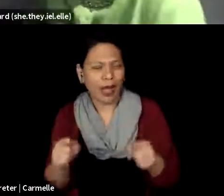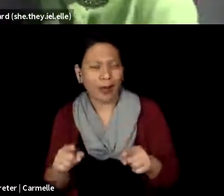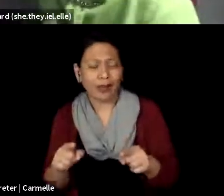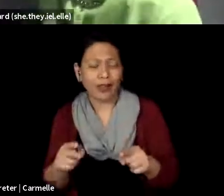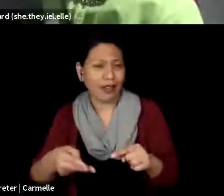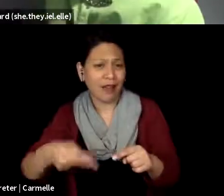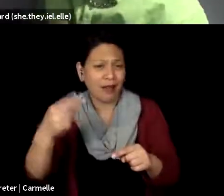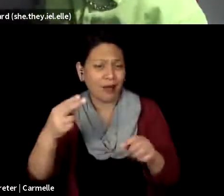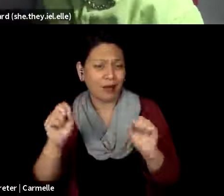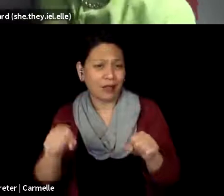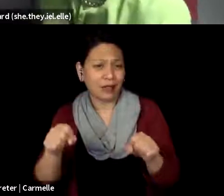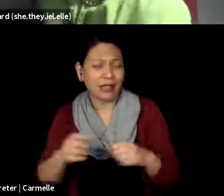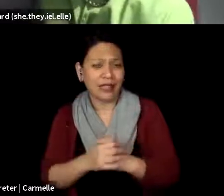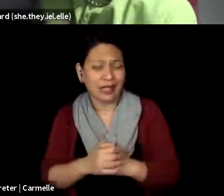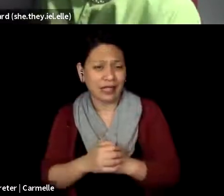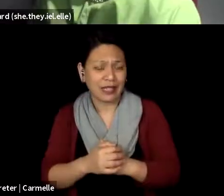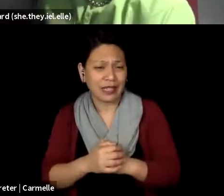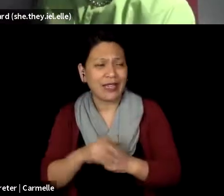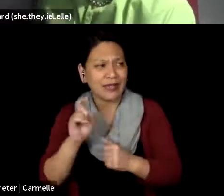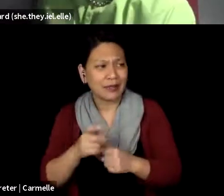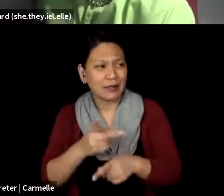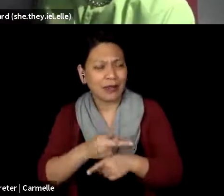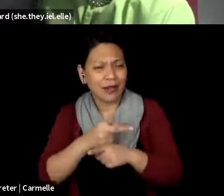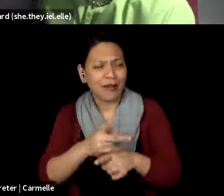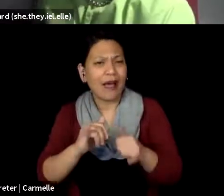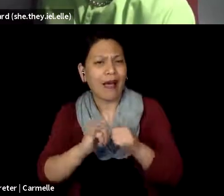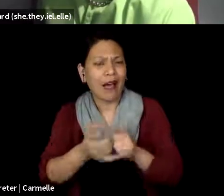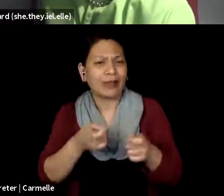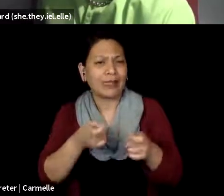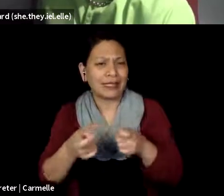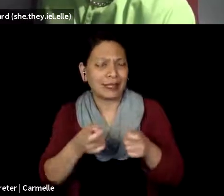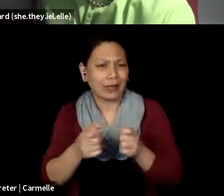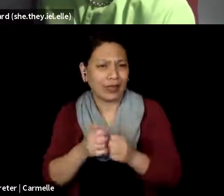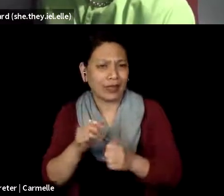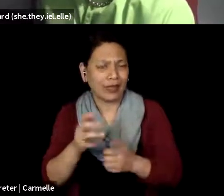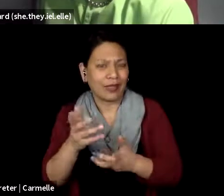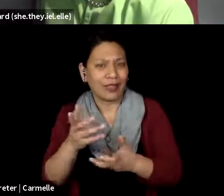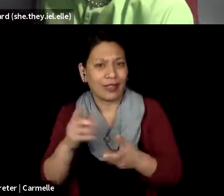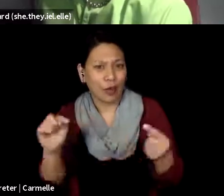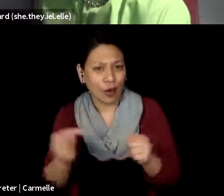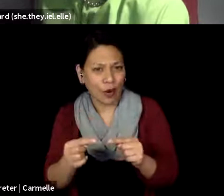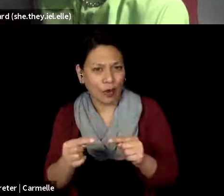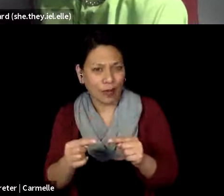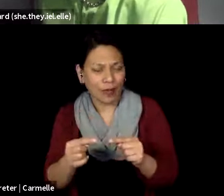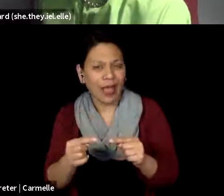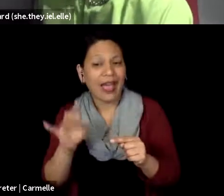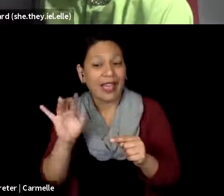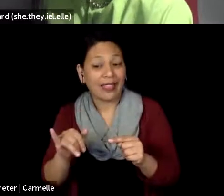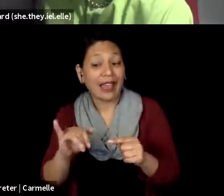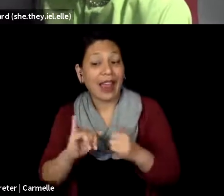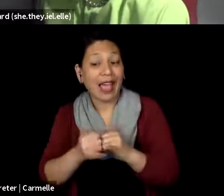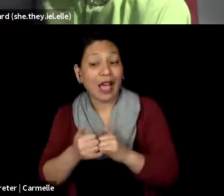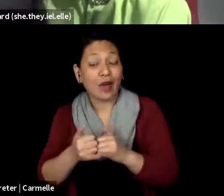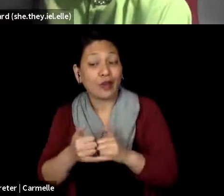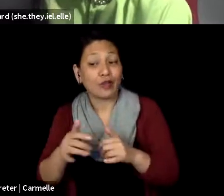with. And how it's dealt with is incredibly important to how the structure of trust gets built. Mm-hmm.